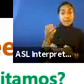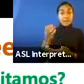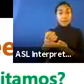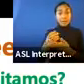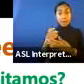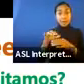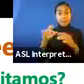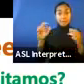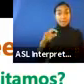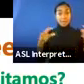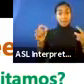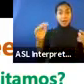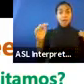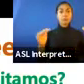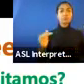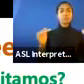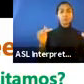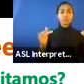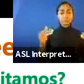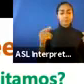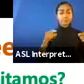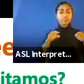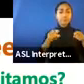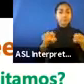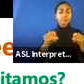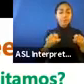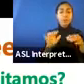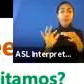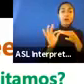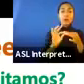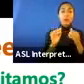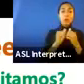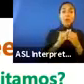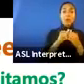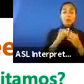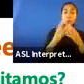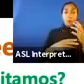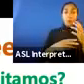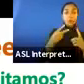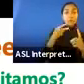culture, in language, and in worldview, and have been for centuries.